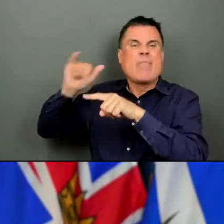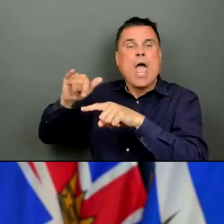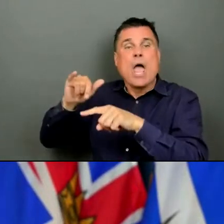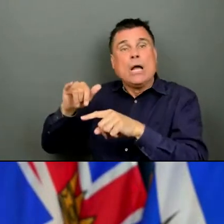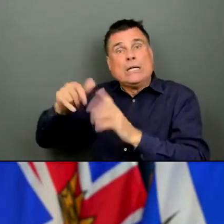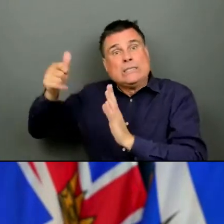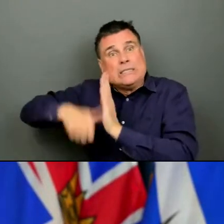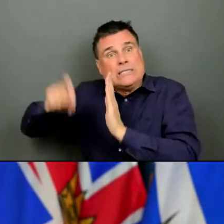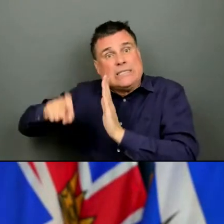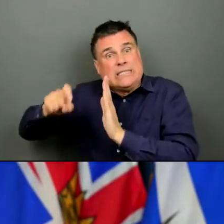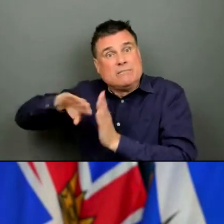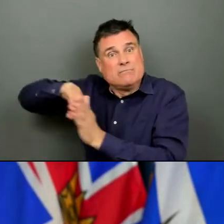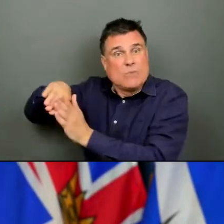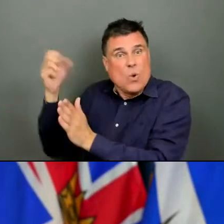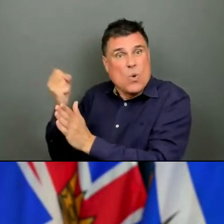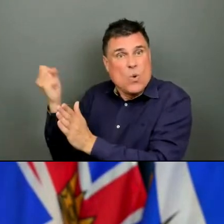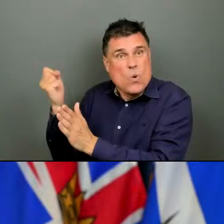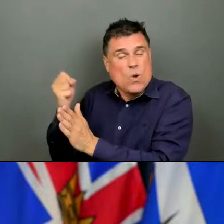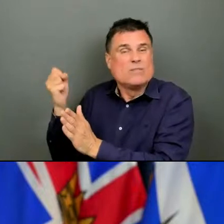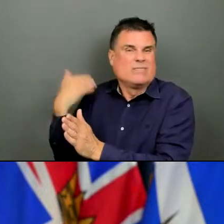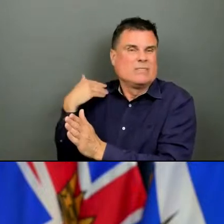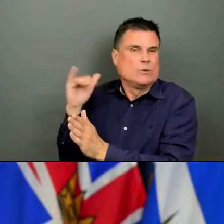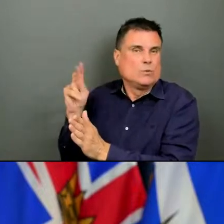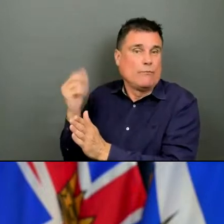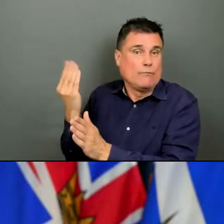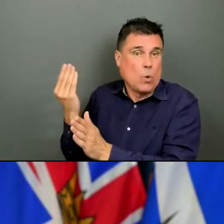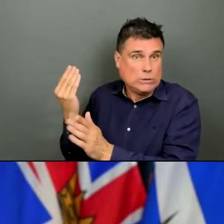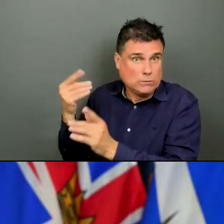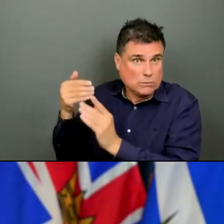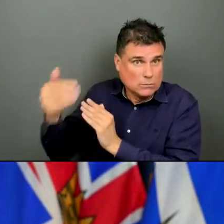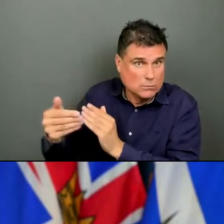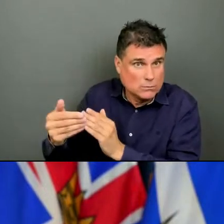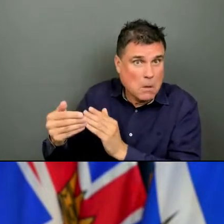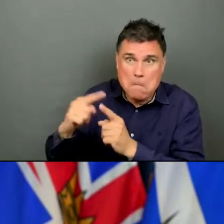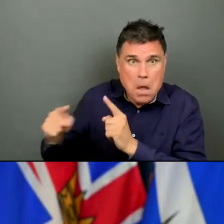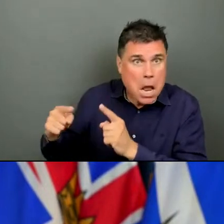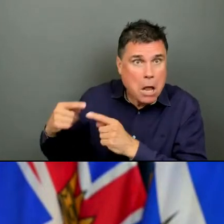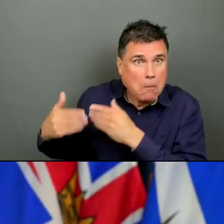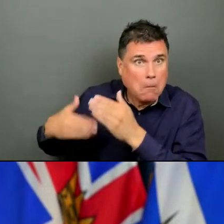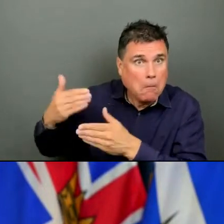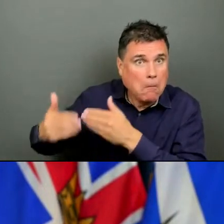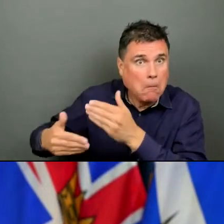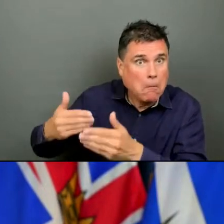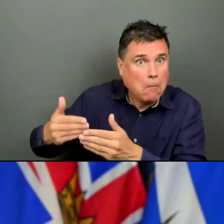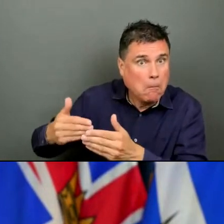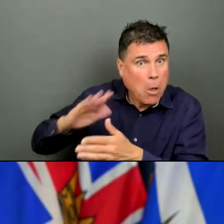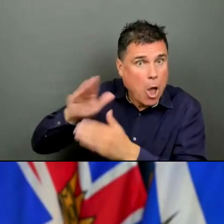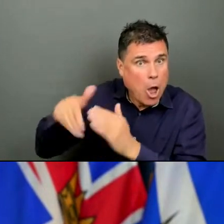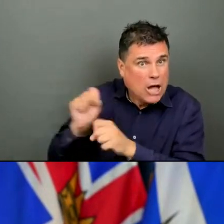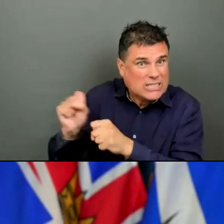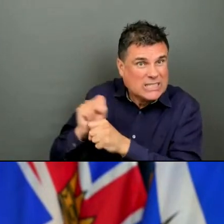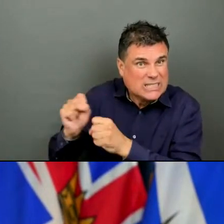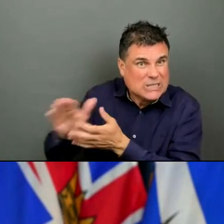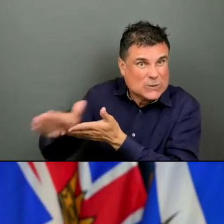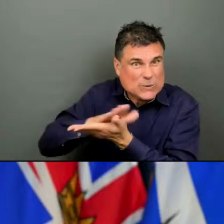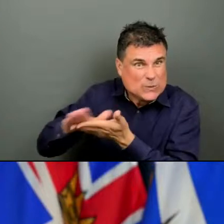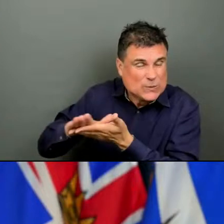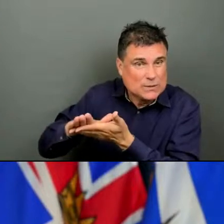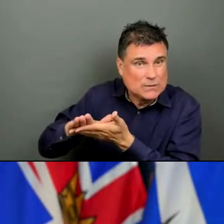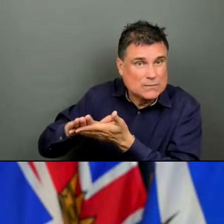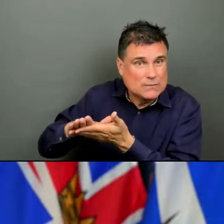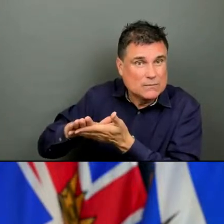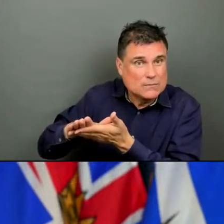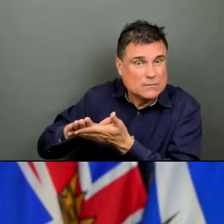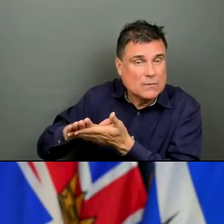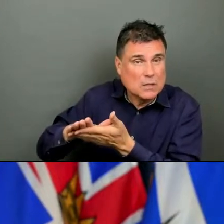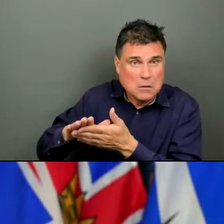14th. Through a remarkable demonstration of care and of effort of all involved, and by carefully balancing inpatient